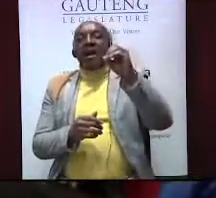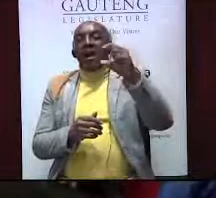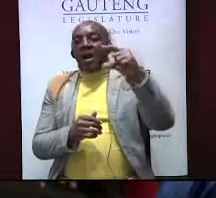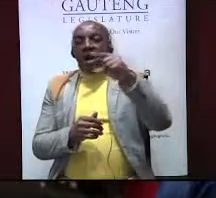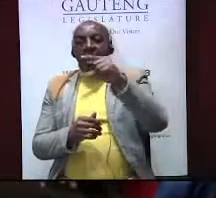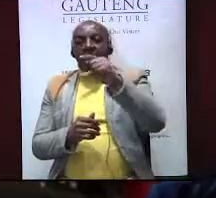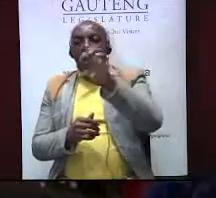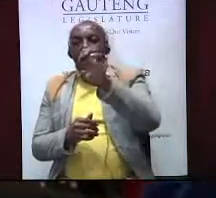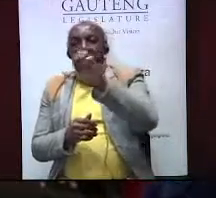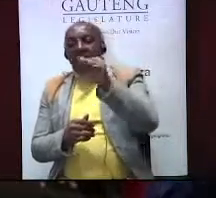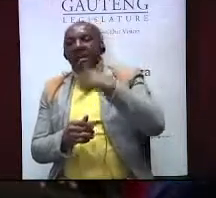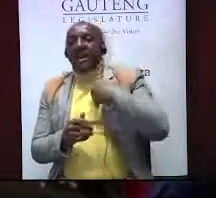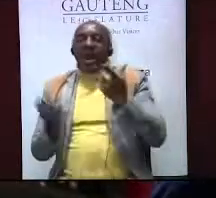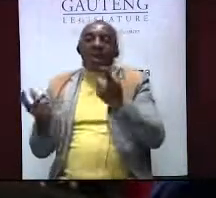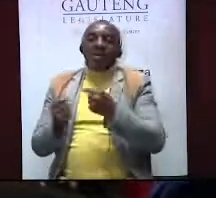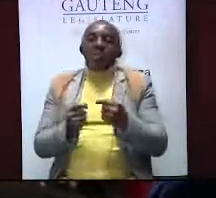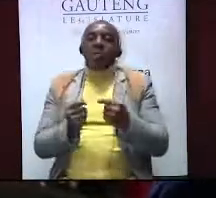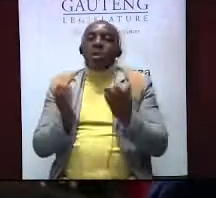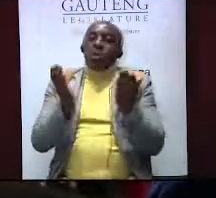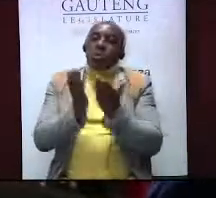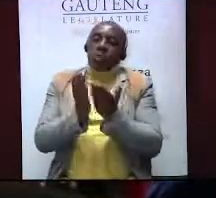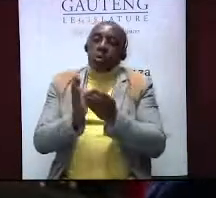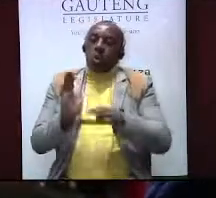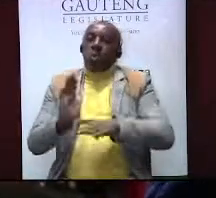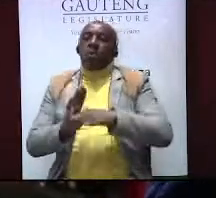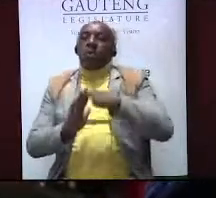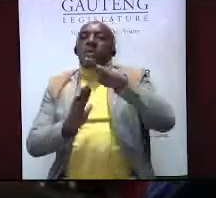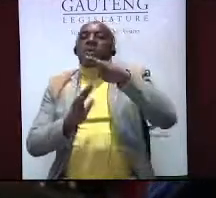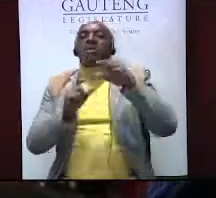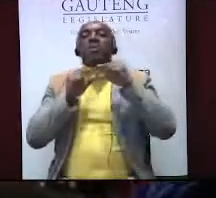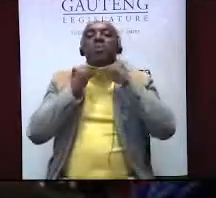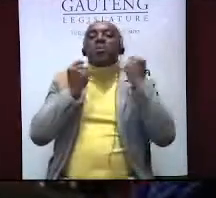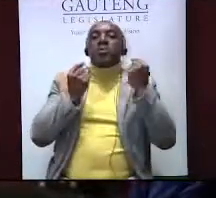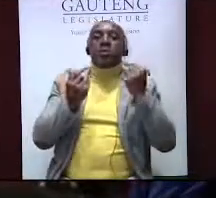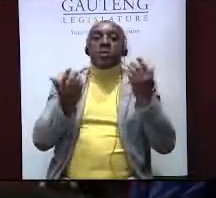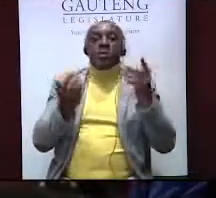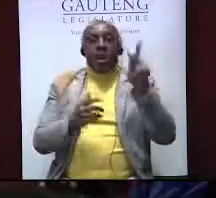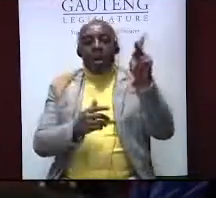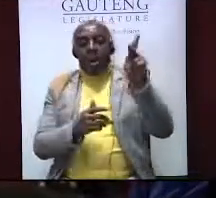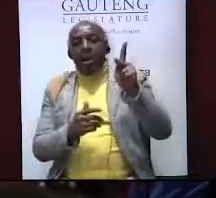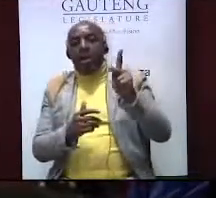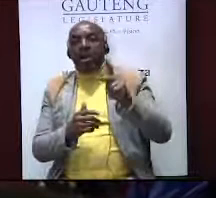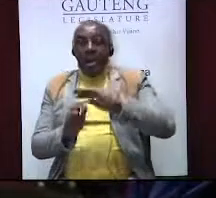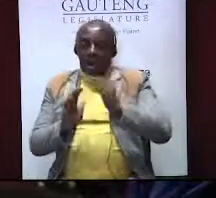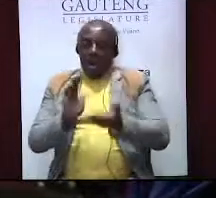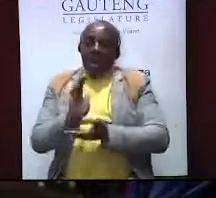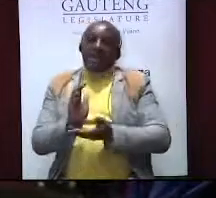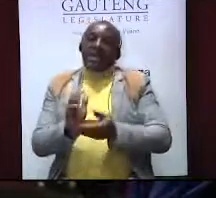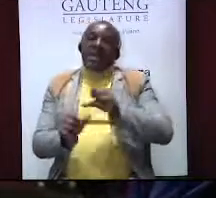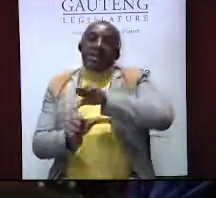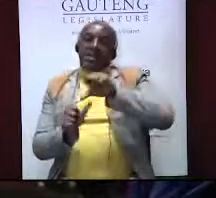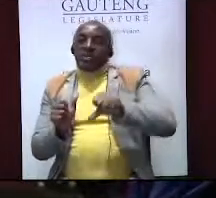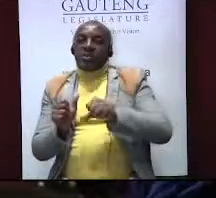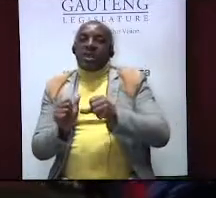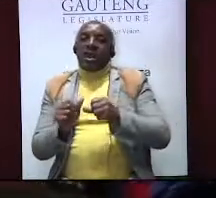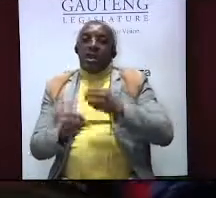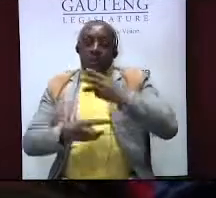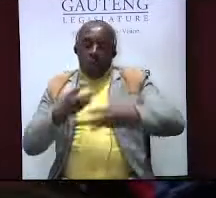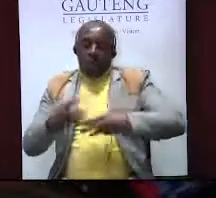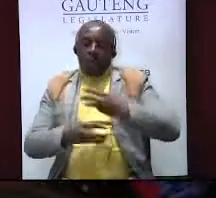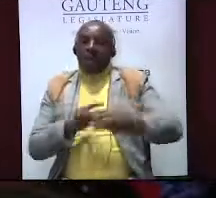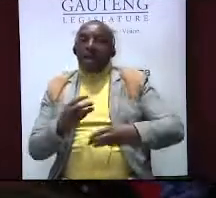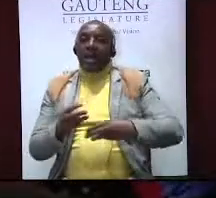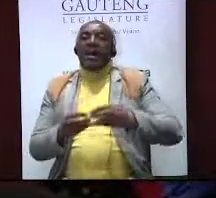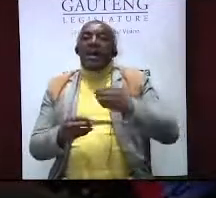prison ministry at Krugersdorp under the guidance of social worker Madijagele. I'm